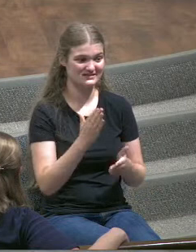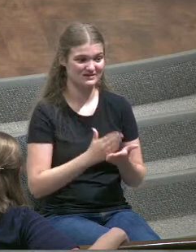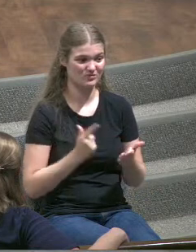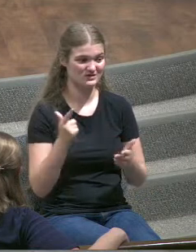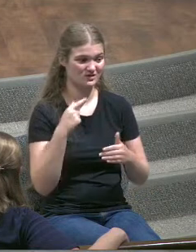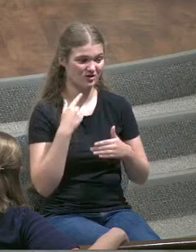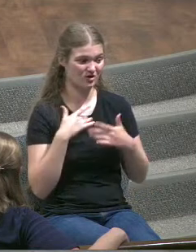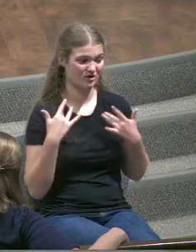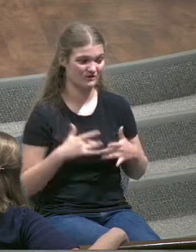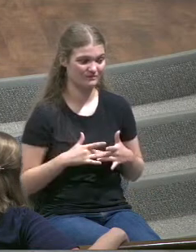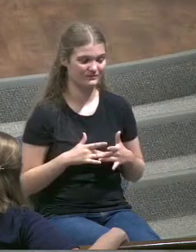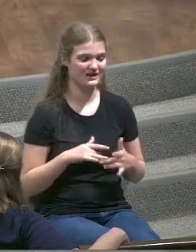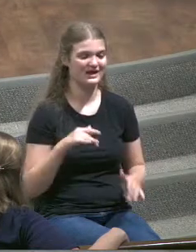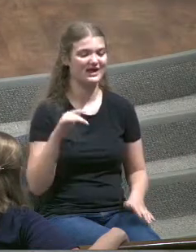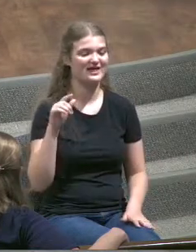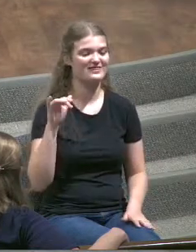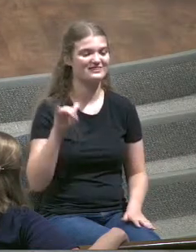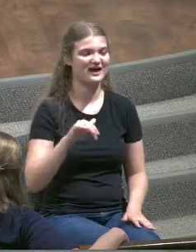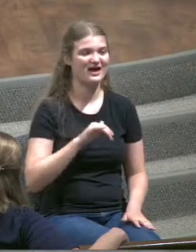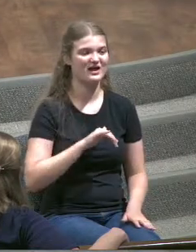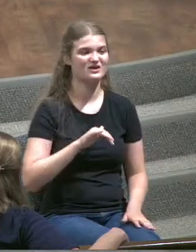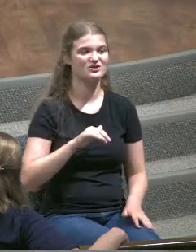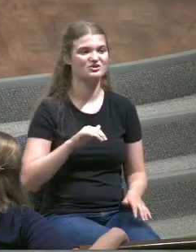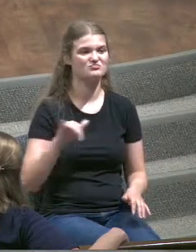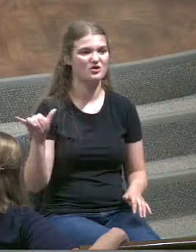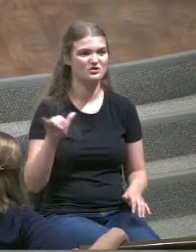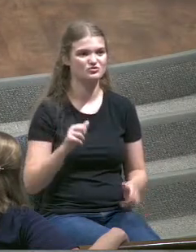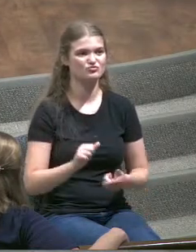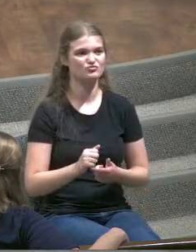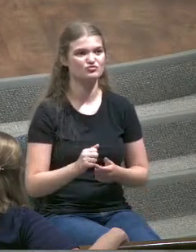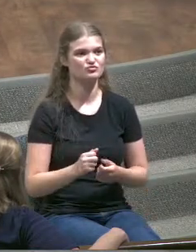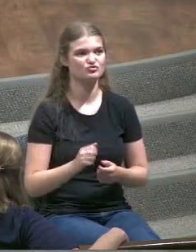demonstration of power. You remember, going back to the Gospel of